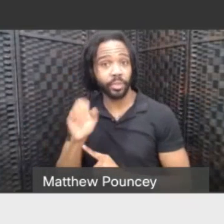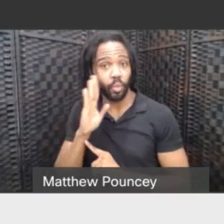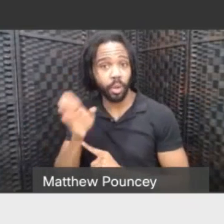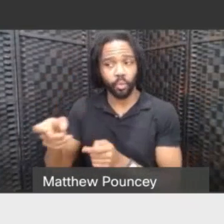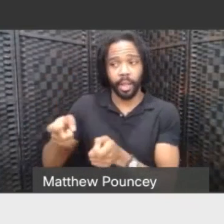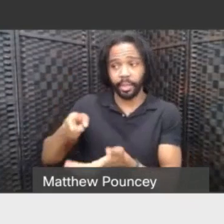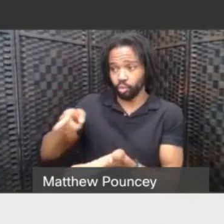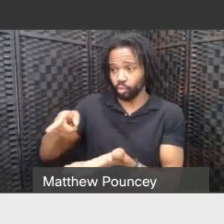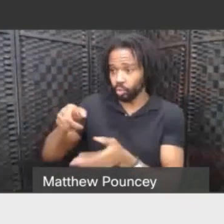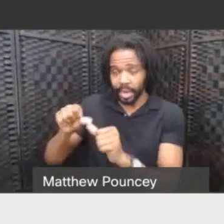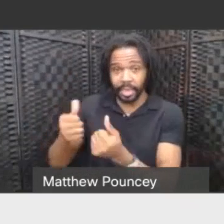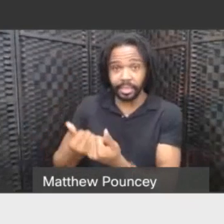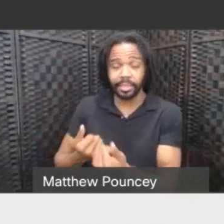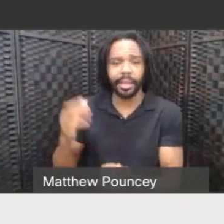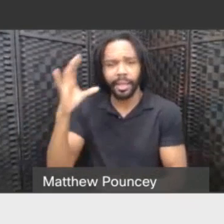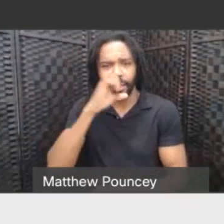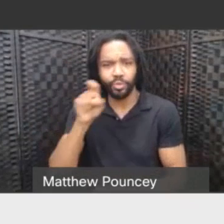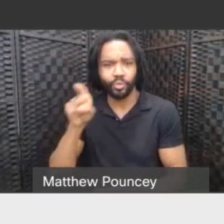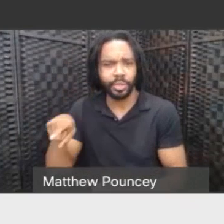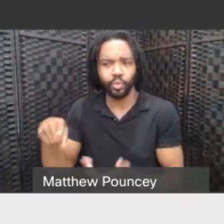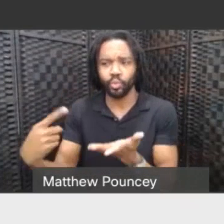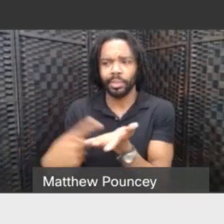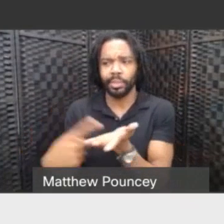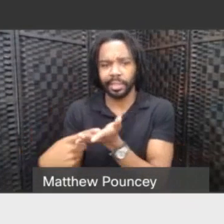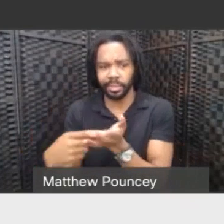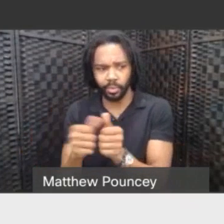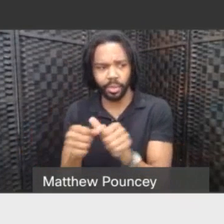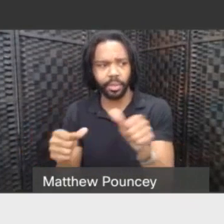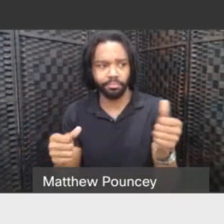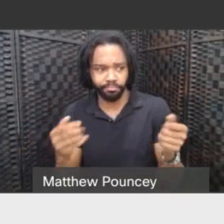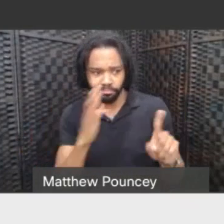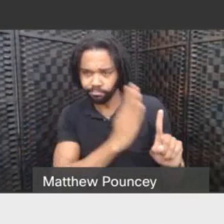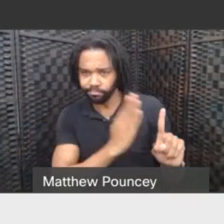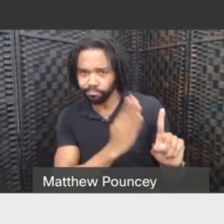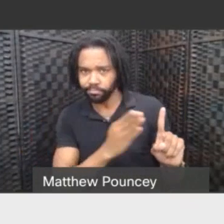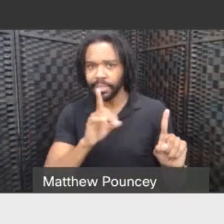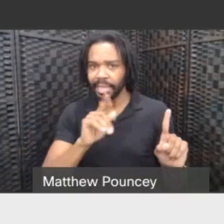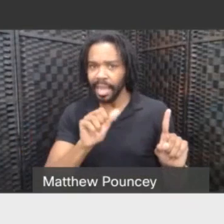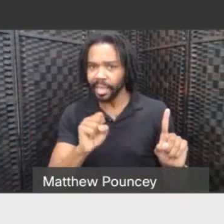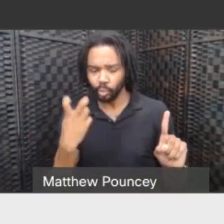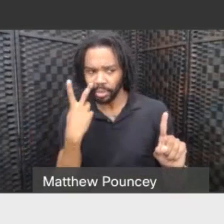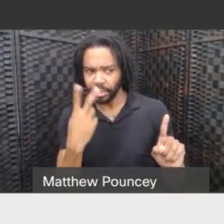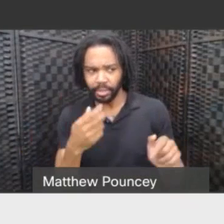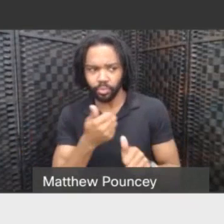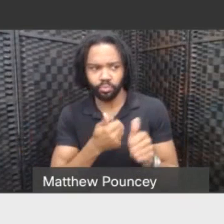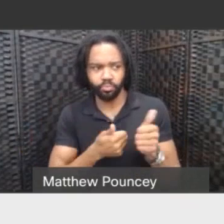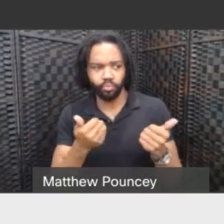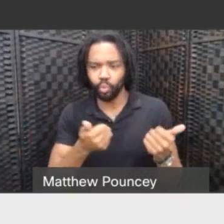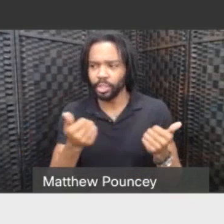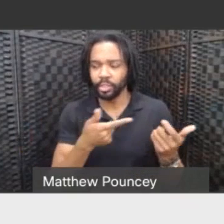have discussions about moving outside of conventional capacity with DDS or whatever agency